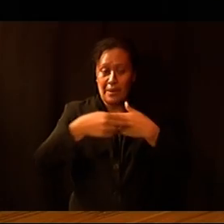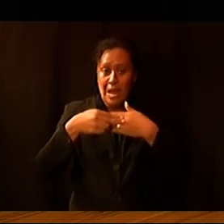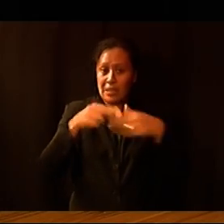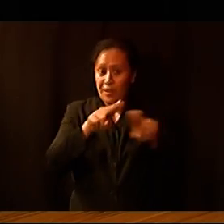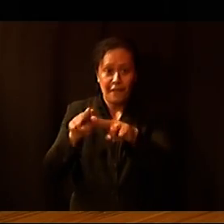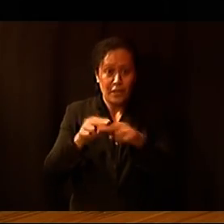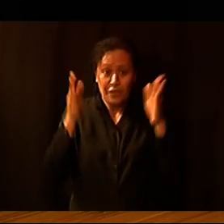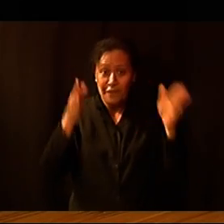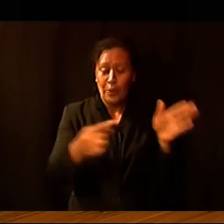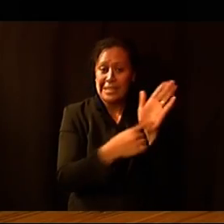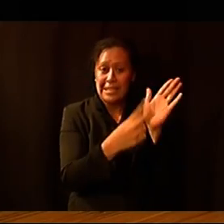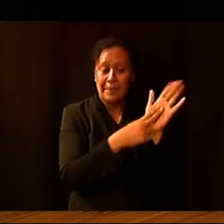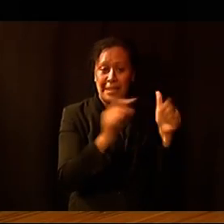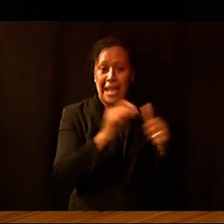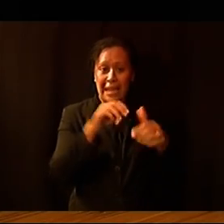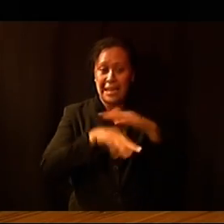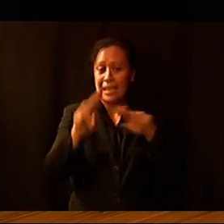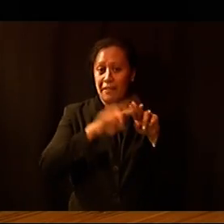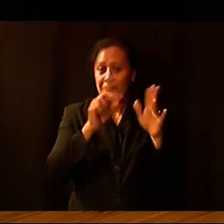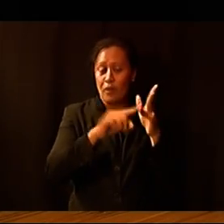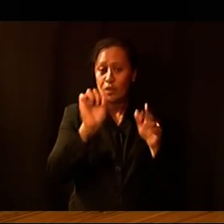us your comments to